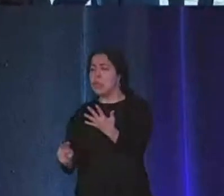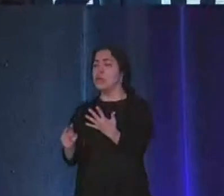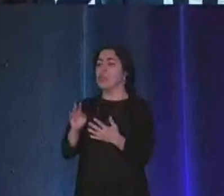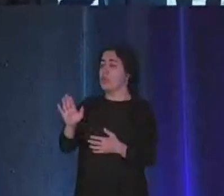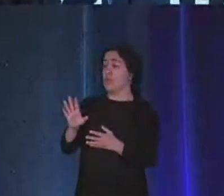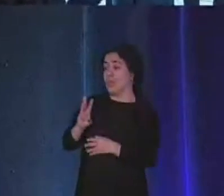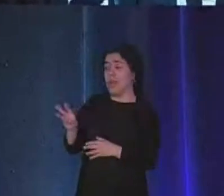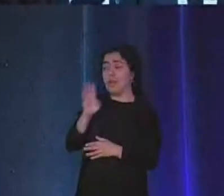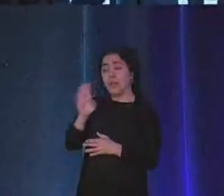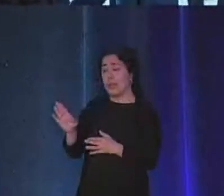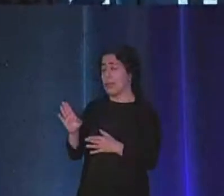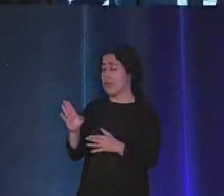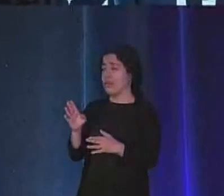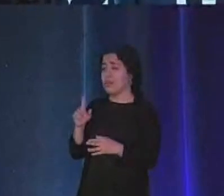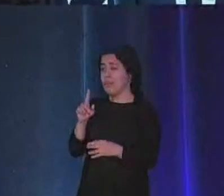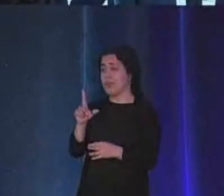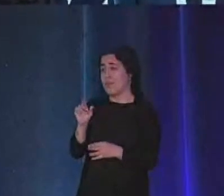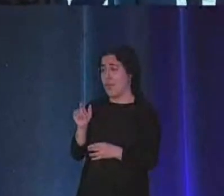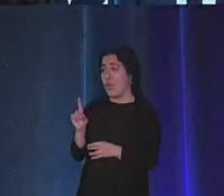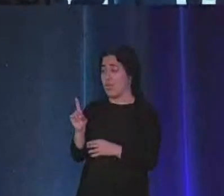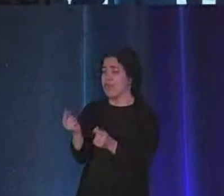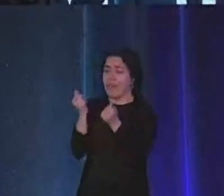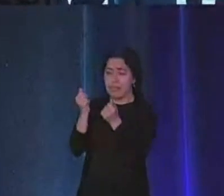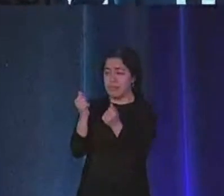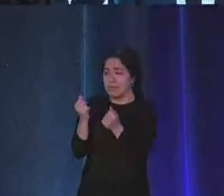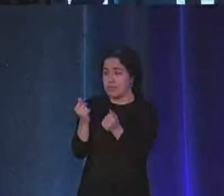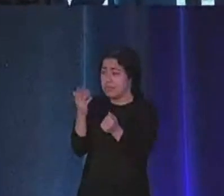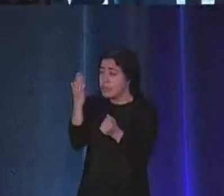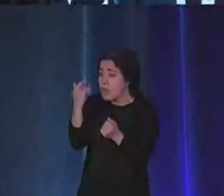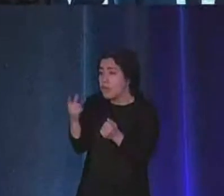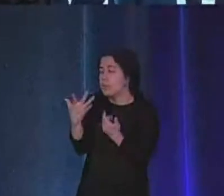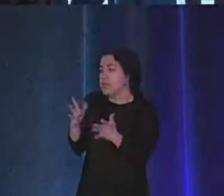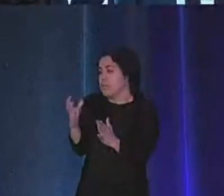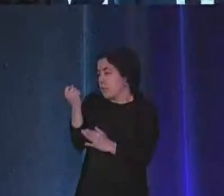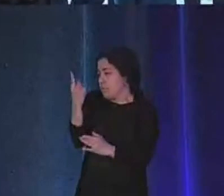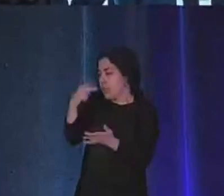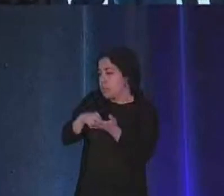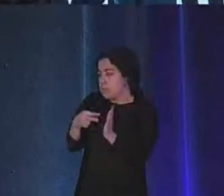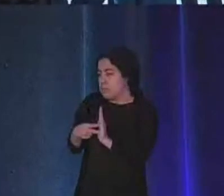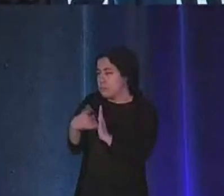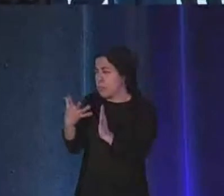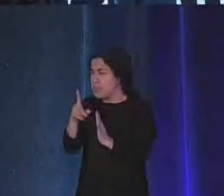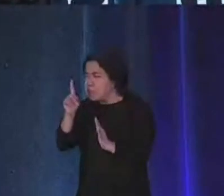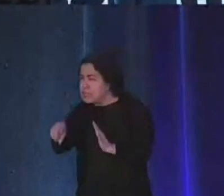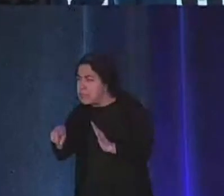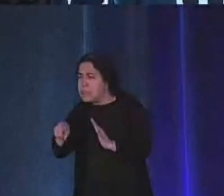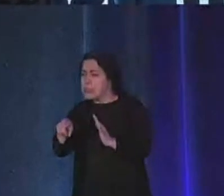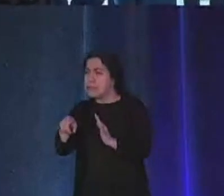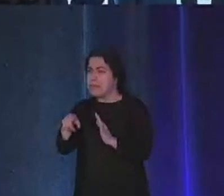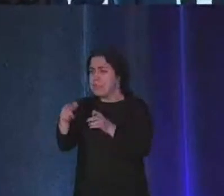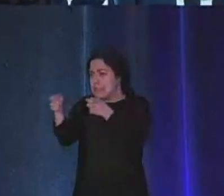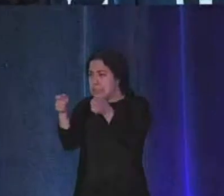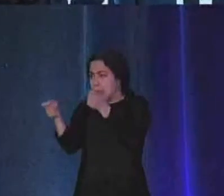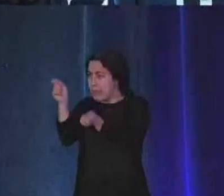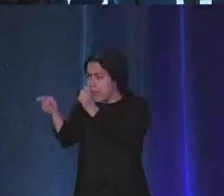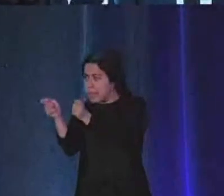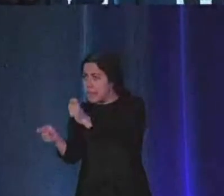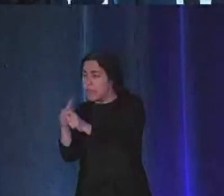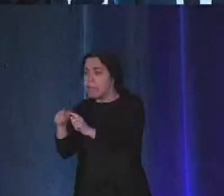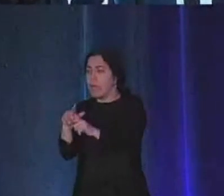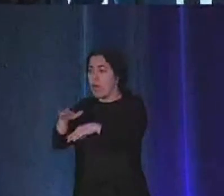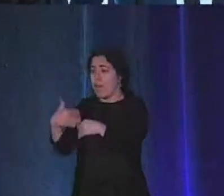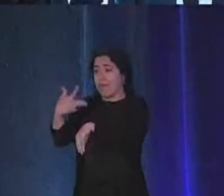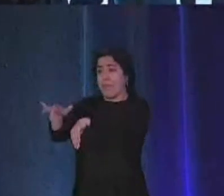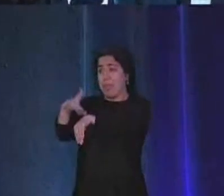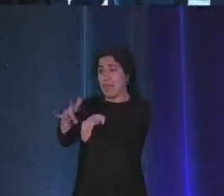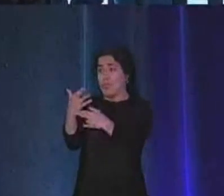your sites will load faster by default because you'll understand what needs to be dealt with when it comes to all the resources that are coming down the